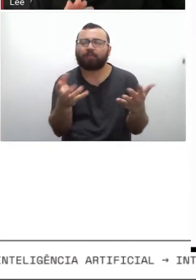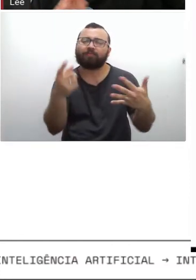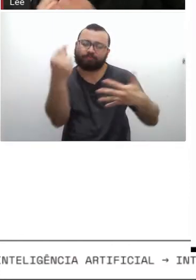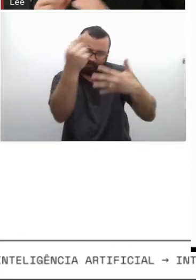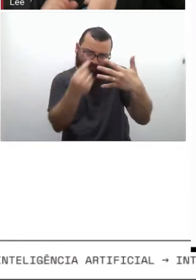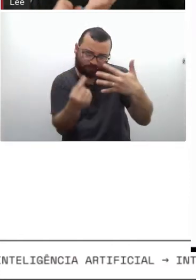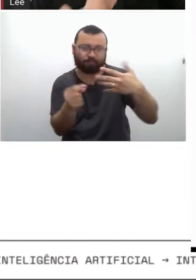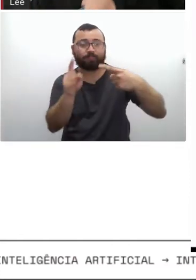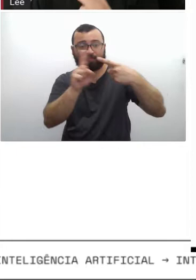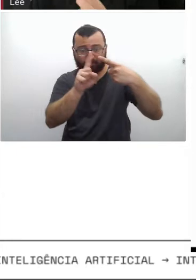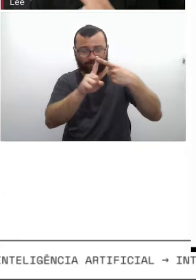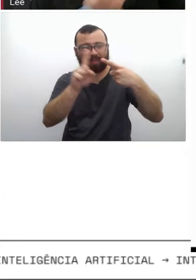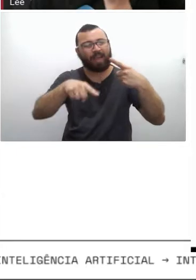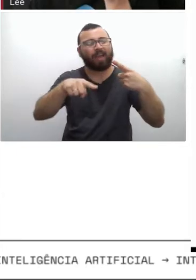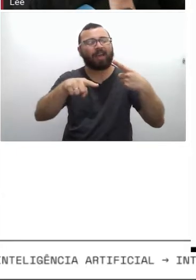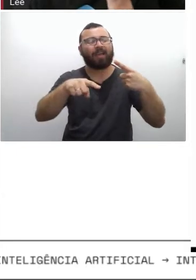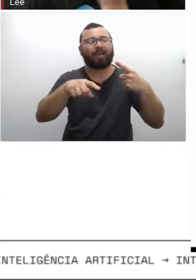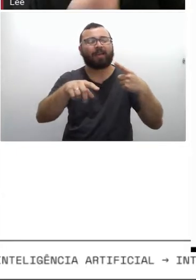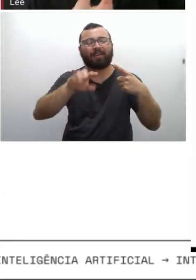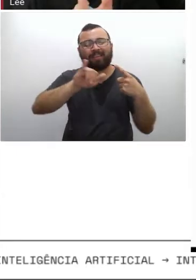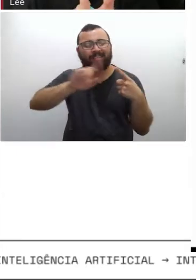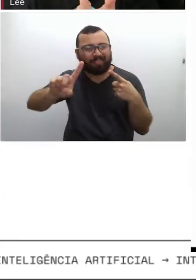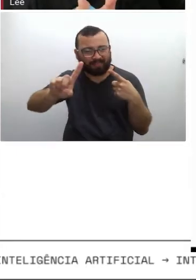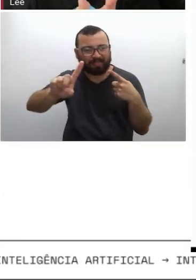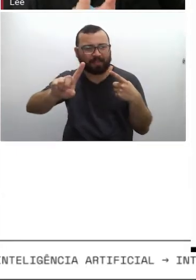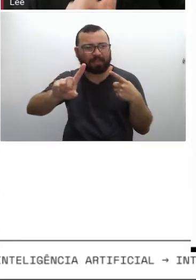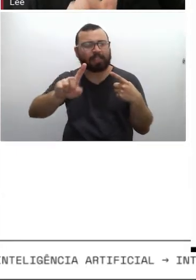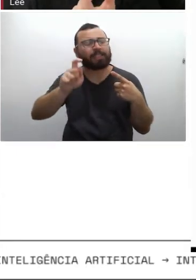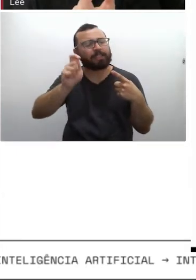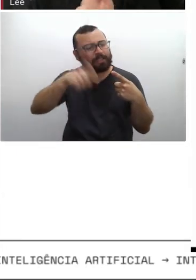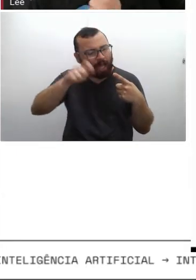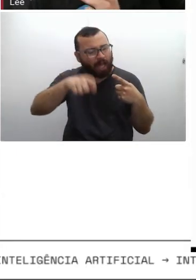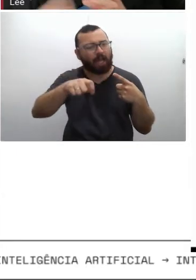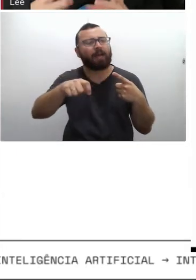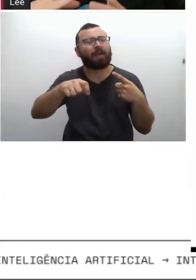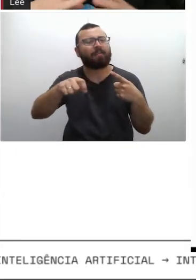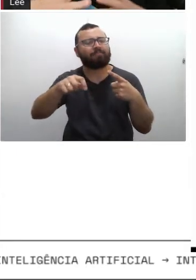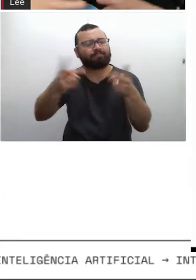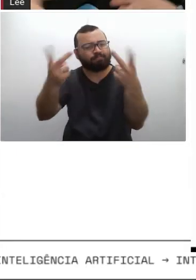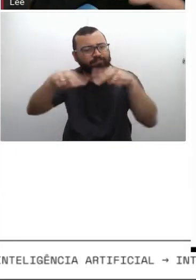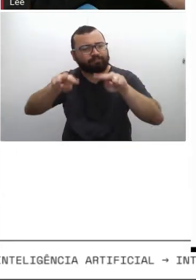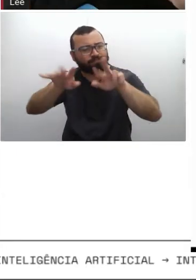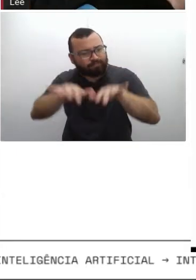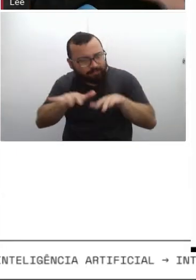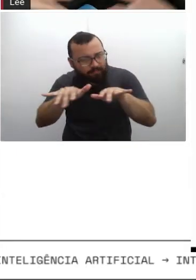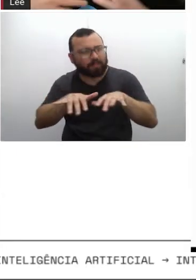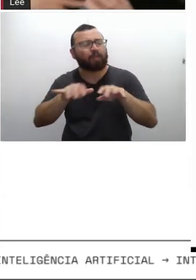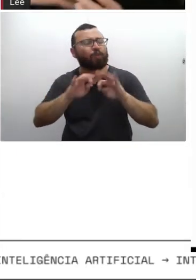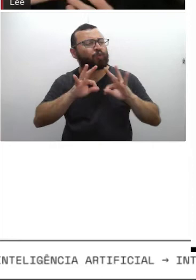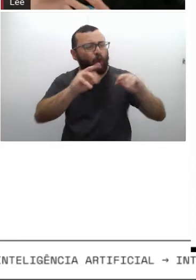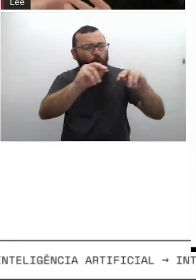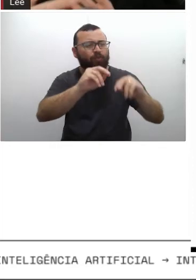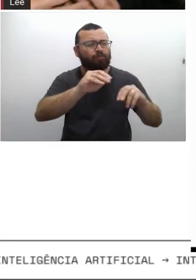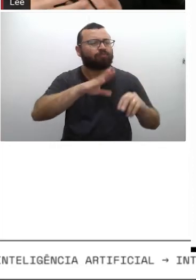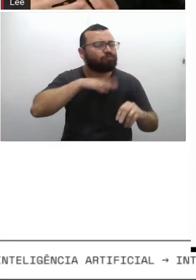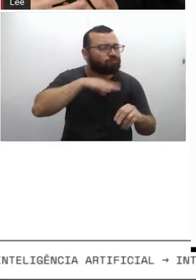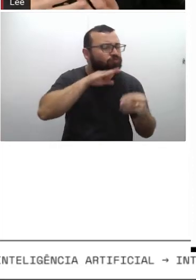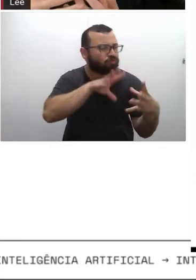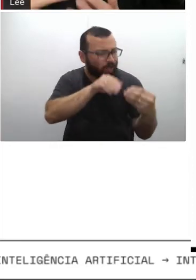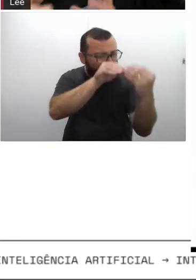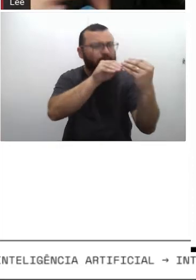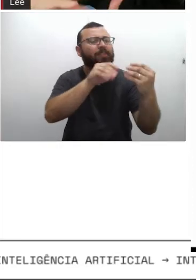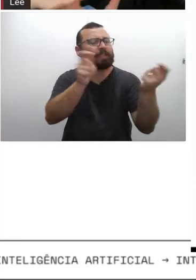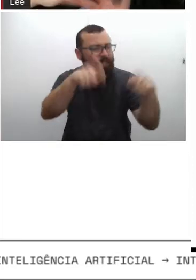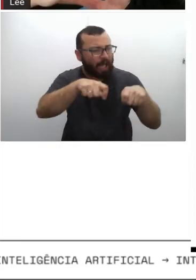ID, because with the session ID, you make a chat transcript unique. So all the chats from one user to the